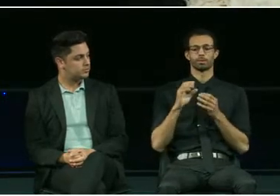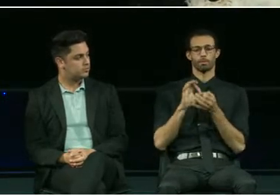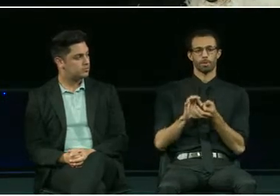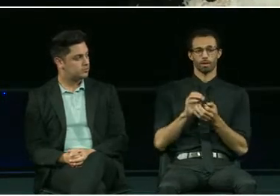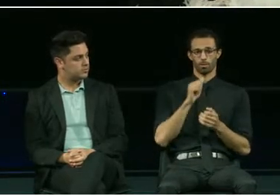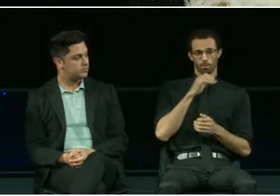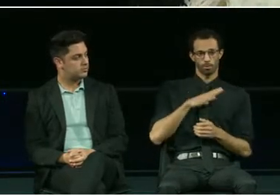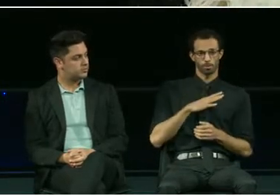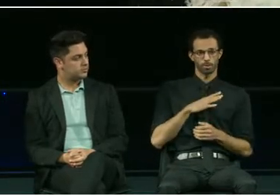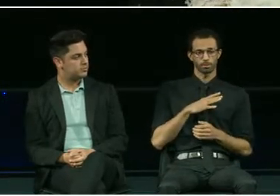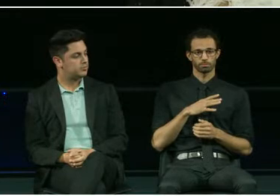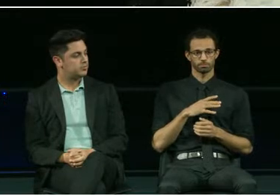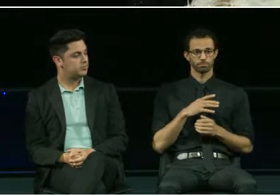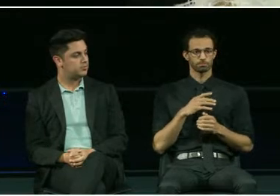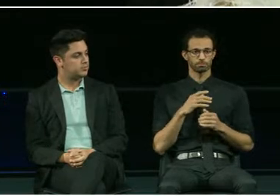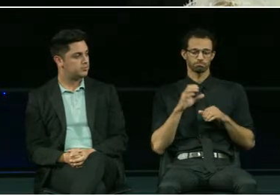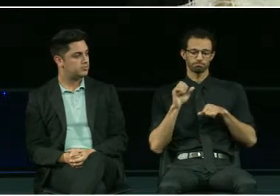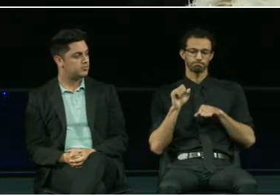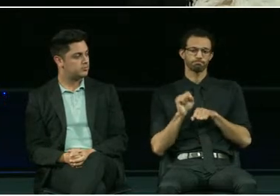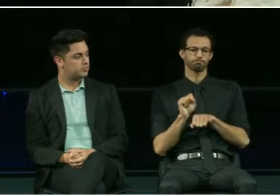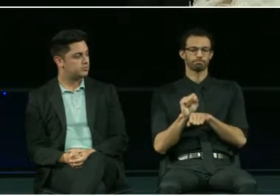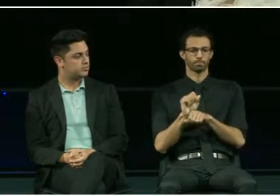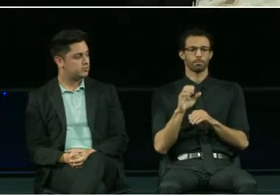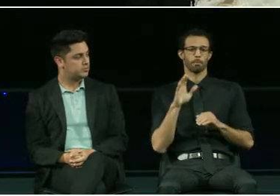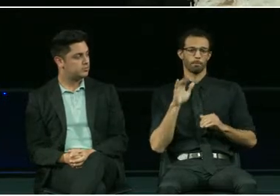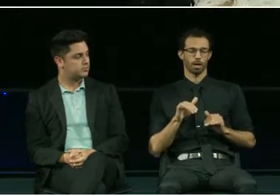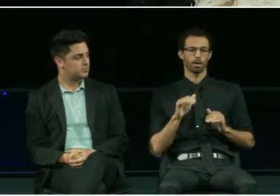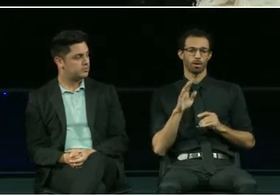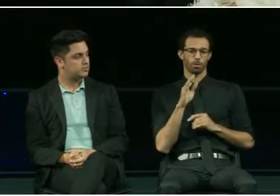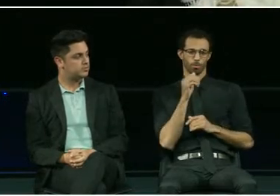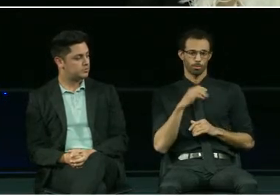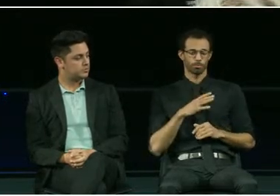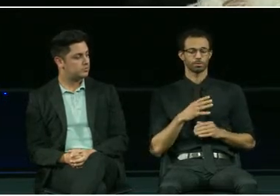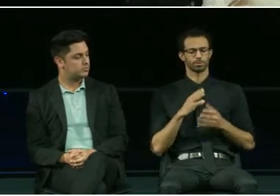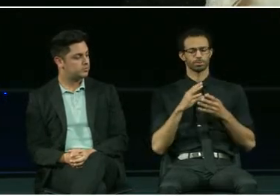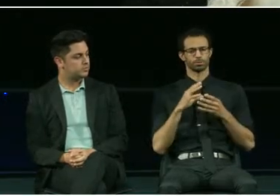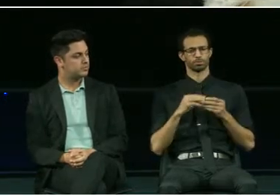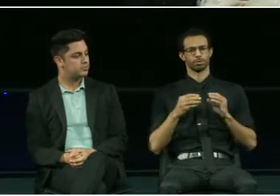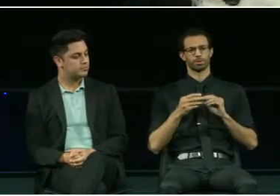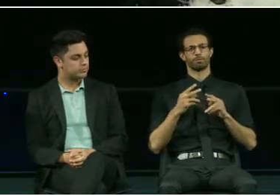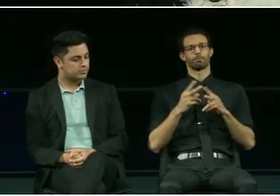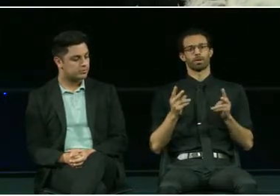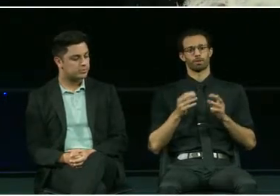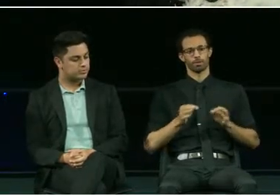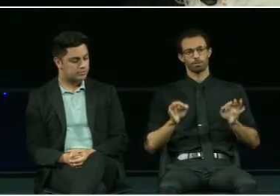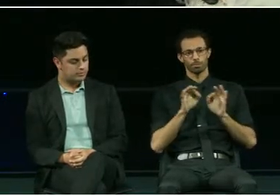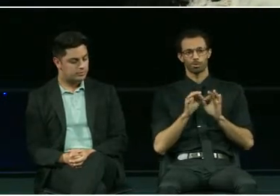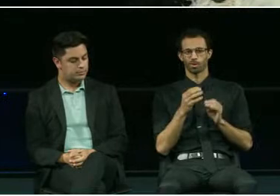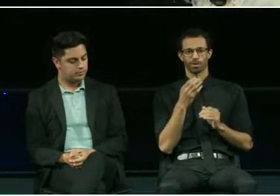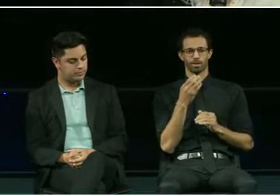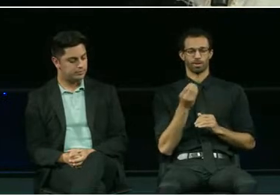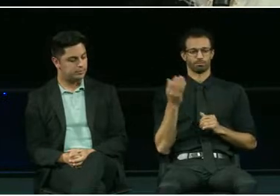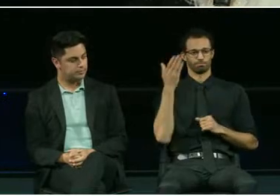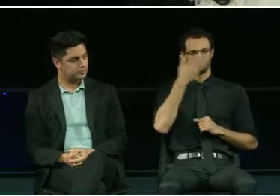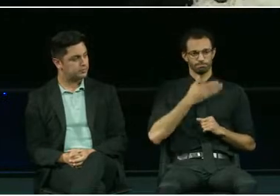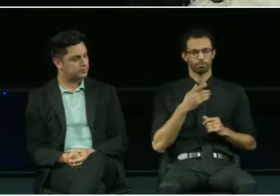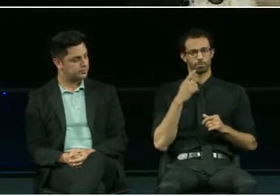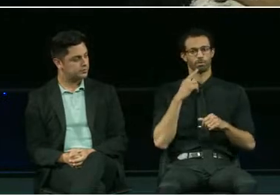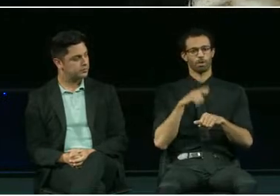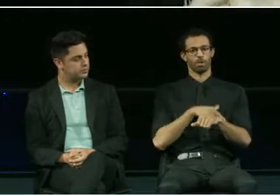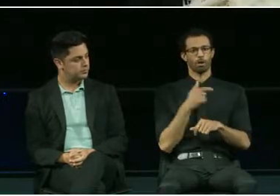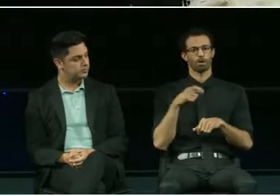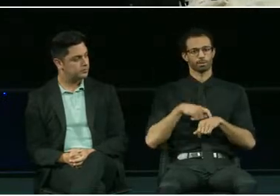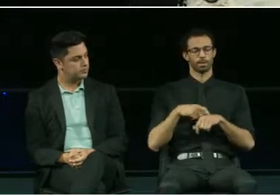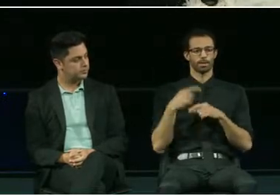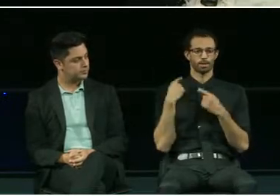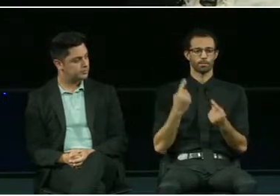feel that those stories are so important and have been overlooked for a long time. There's